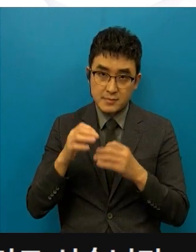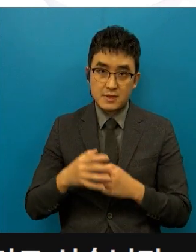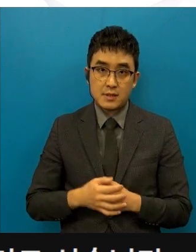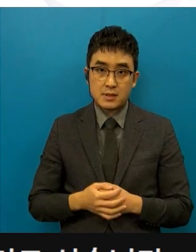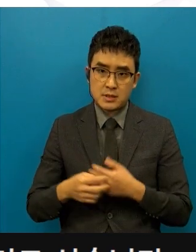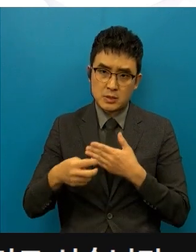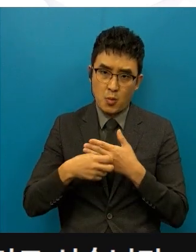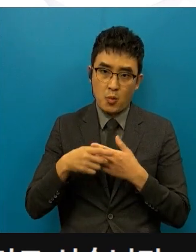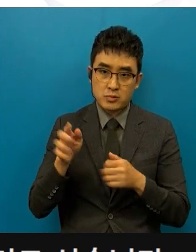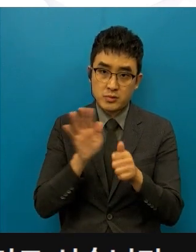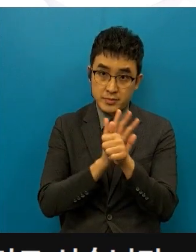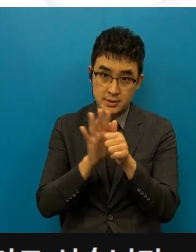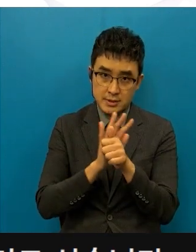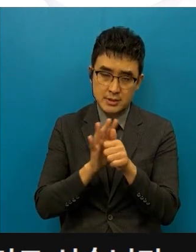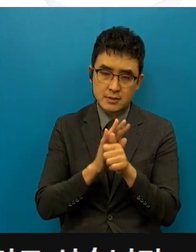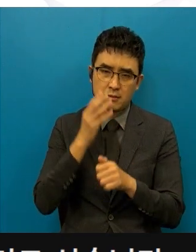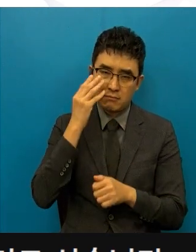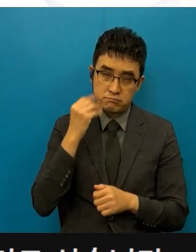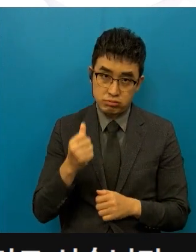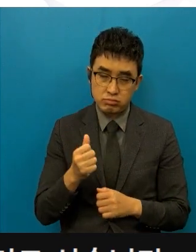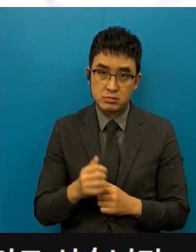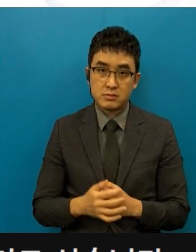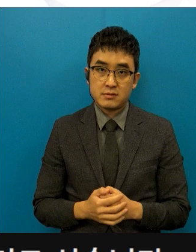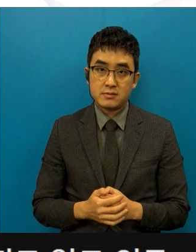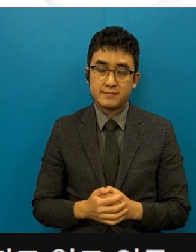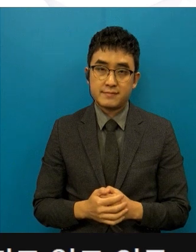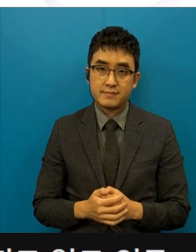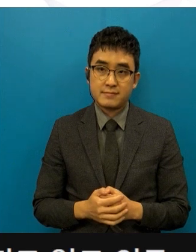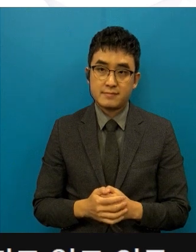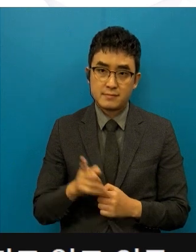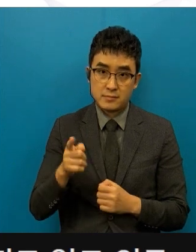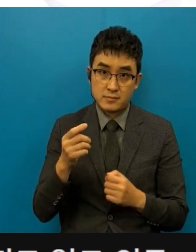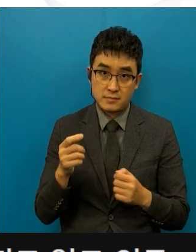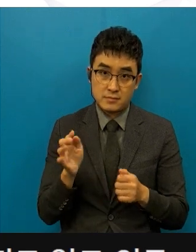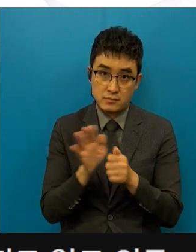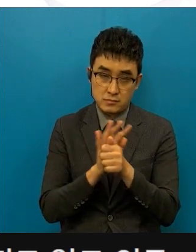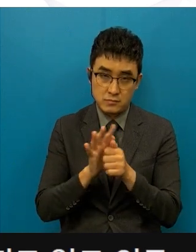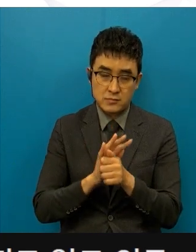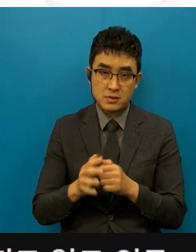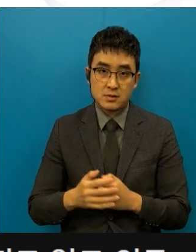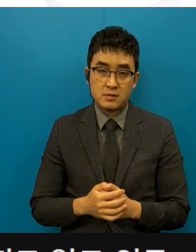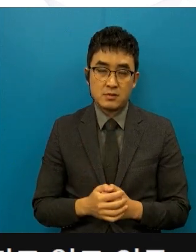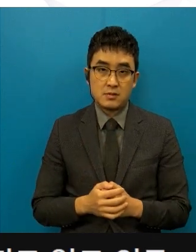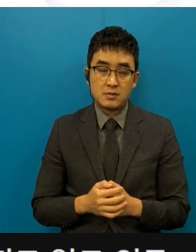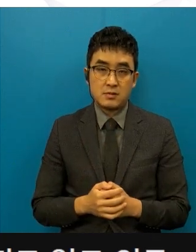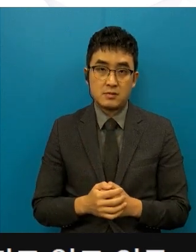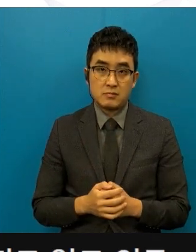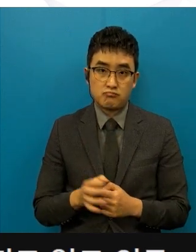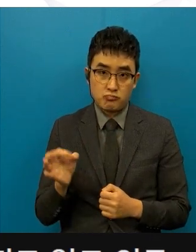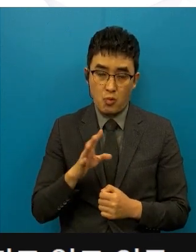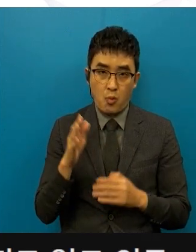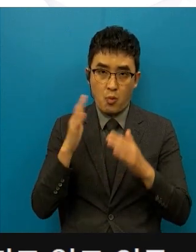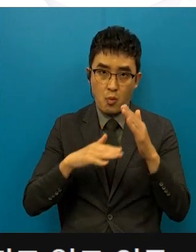stay public and free. The National Health Service, it has just celebrated 75 years the past